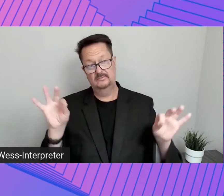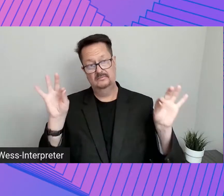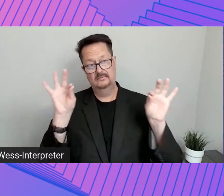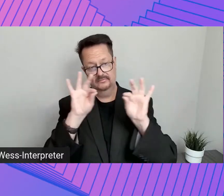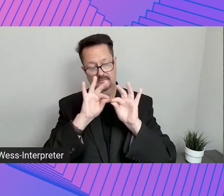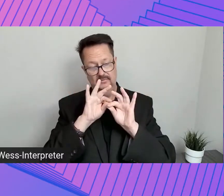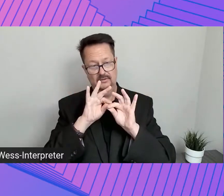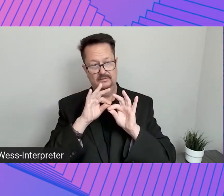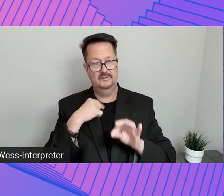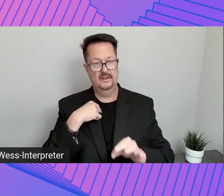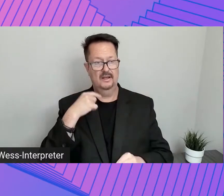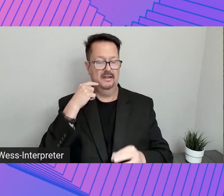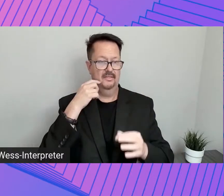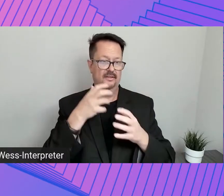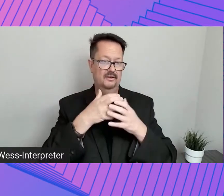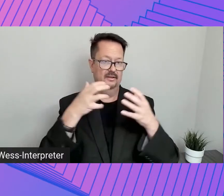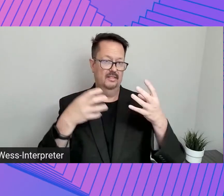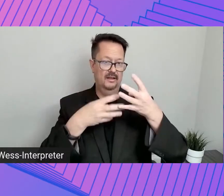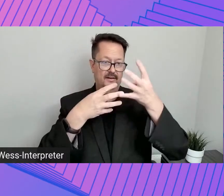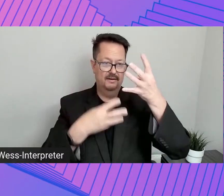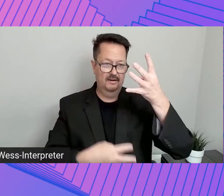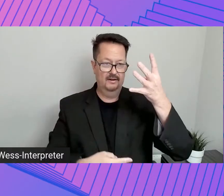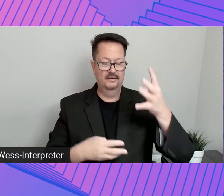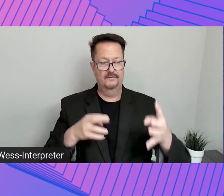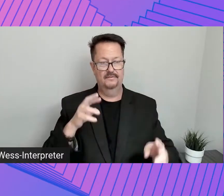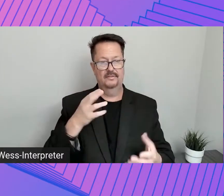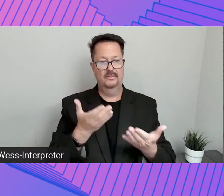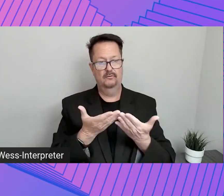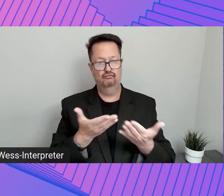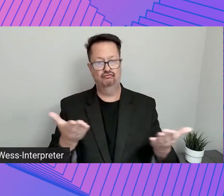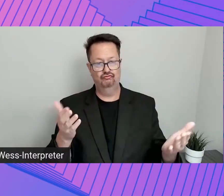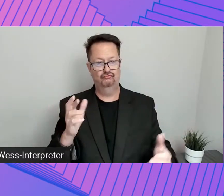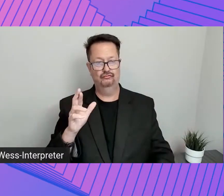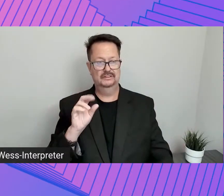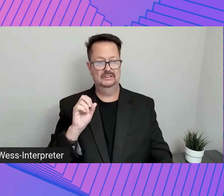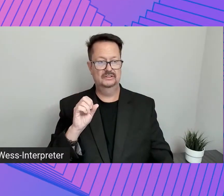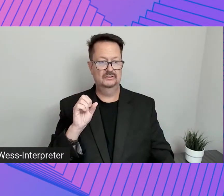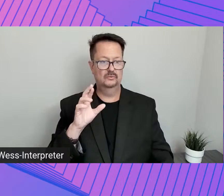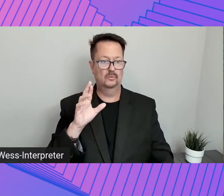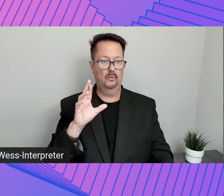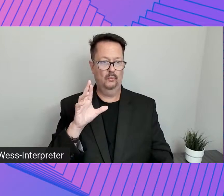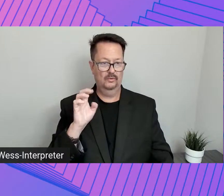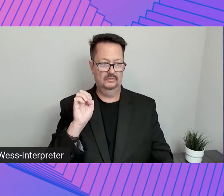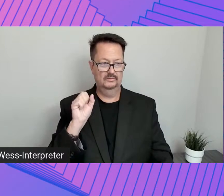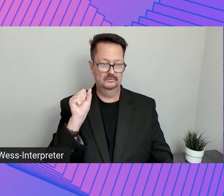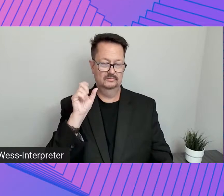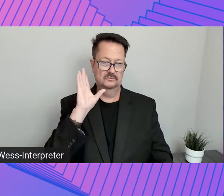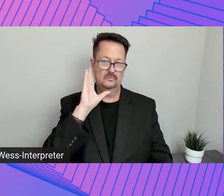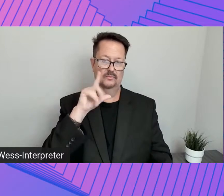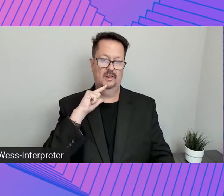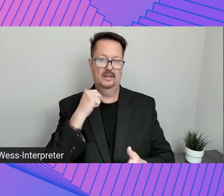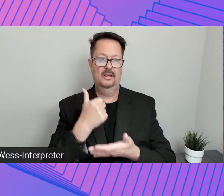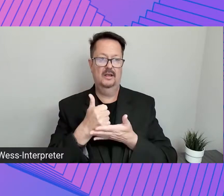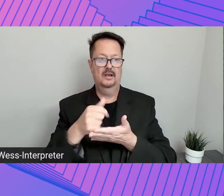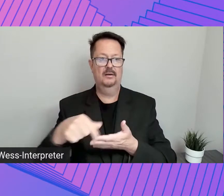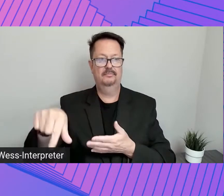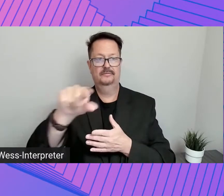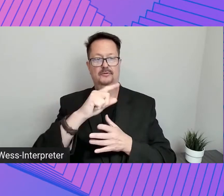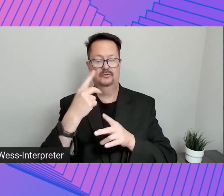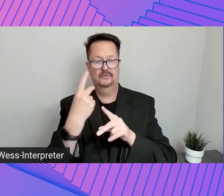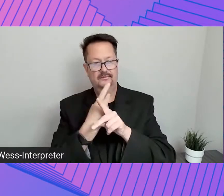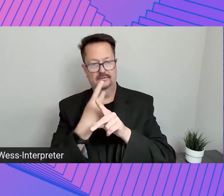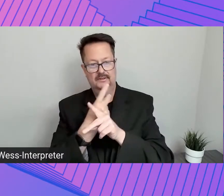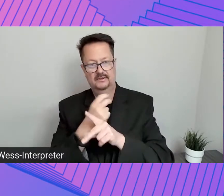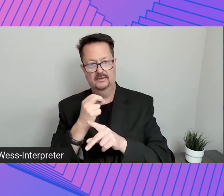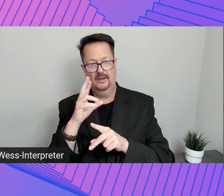think a bunch of the resources that Nathan shared at the end will help those of you who are looking to figure out how to do something,